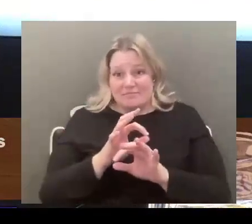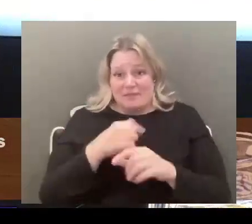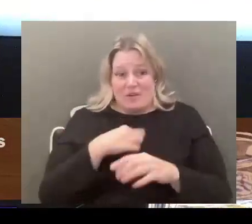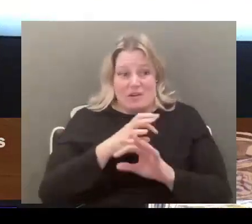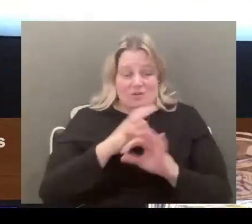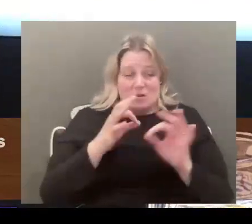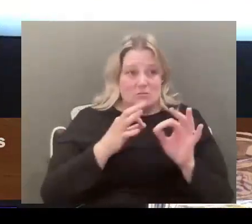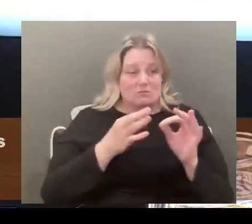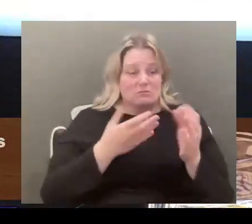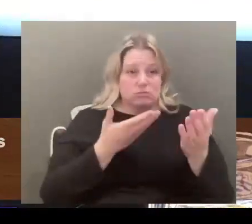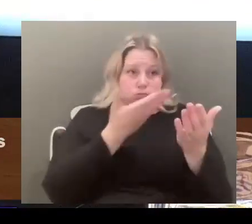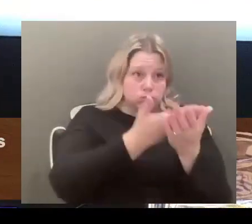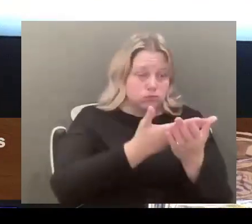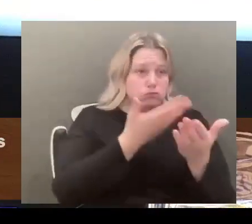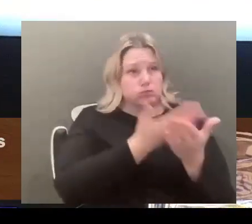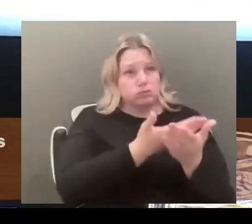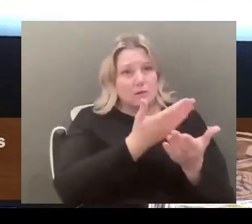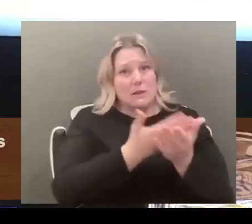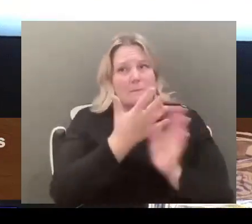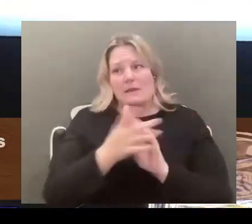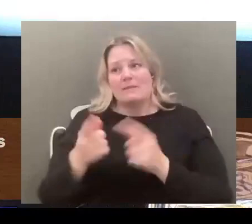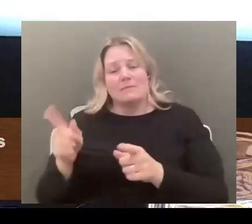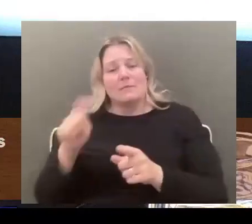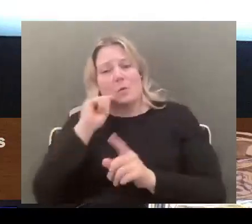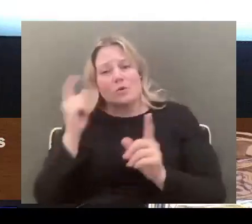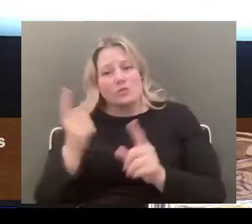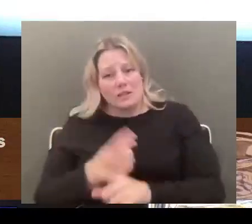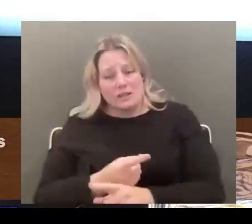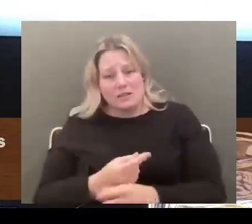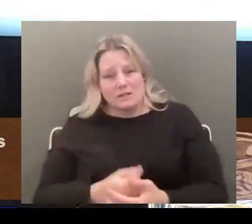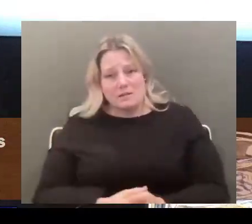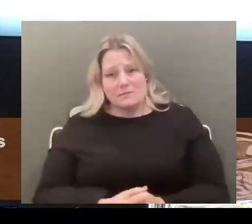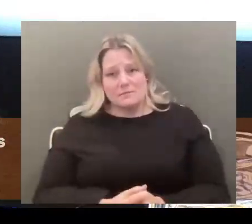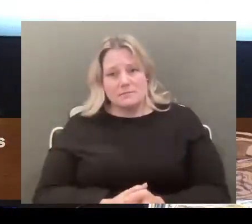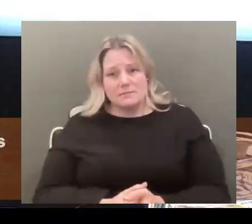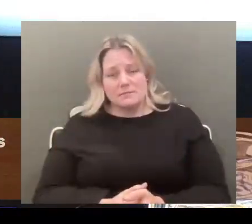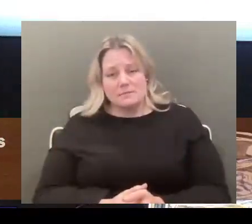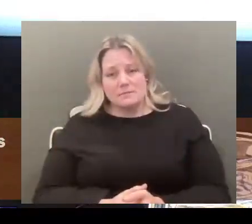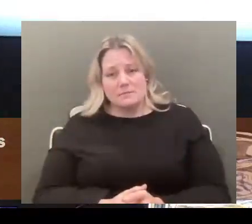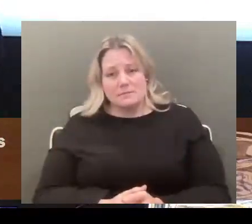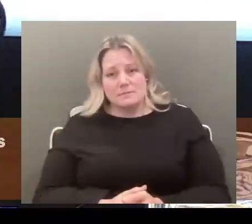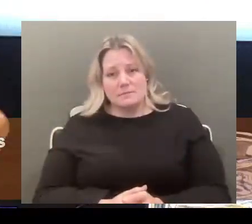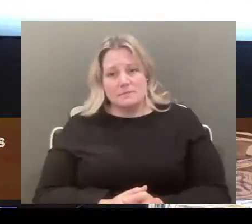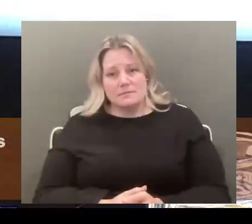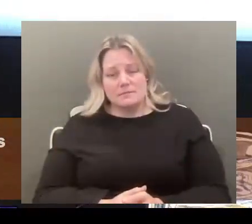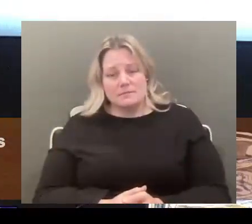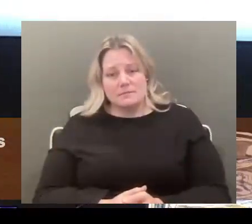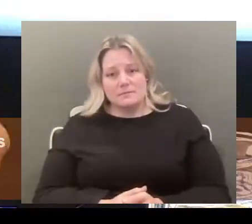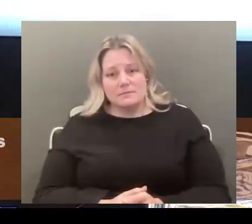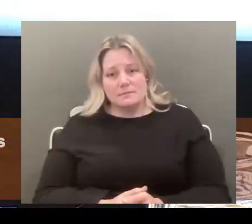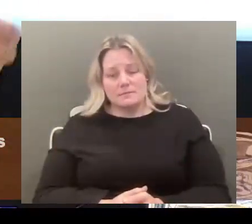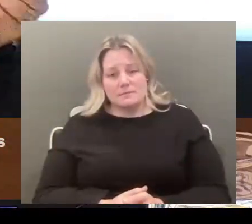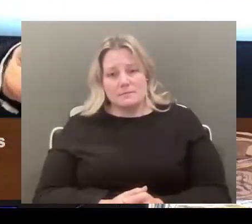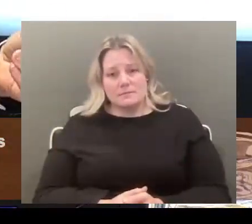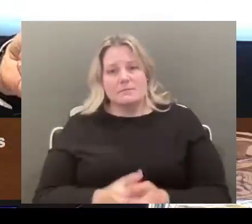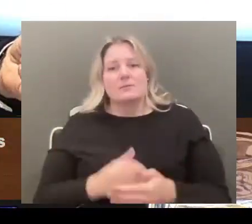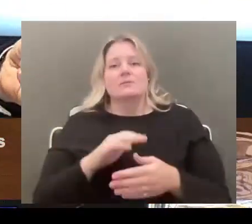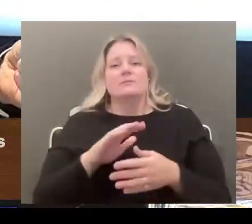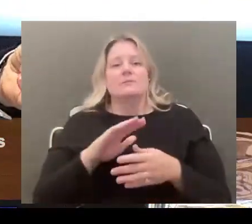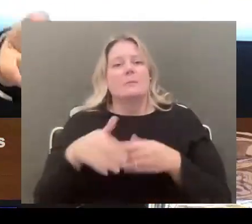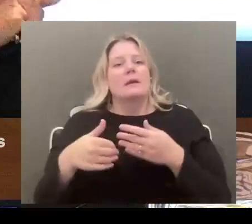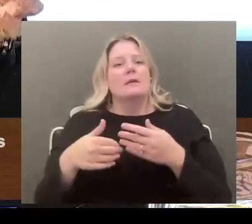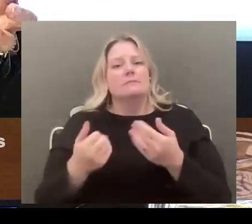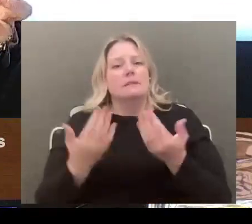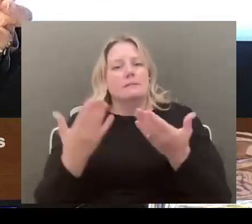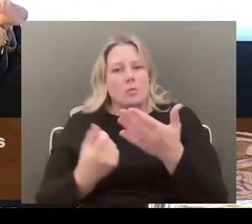put on myself, to not only, it's about opening that door and then empowering traditional owners to be able